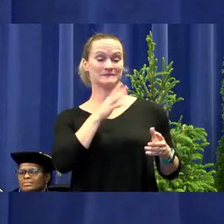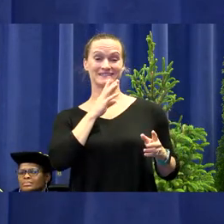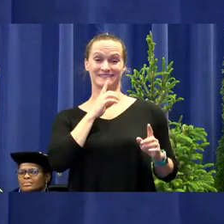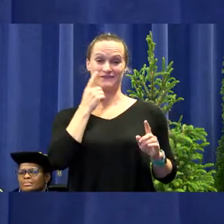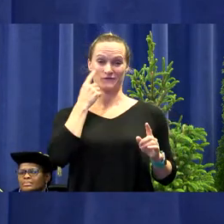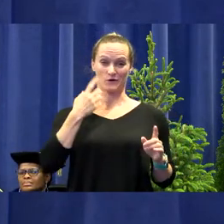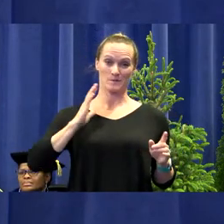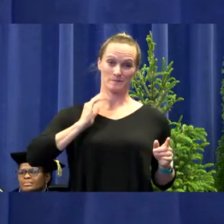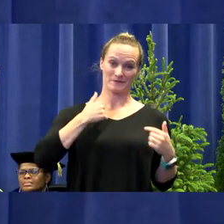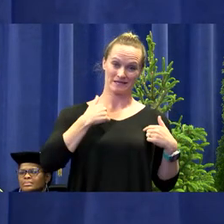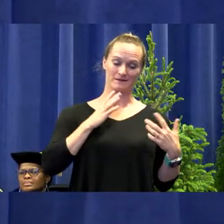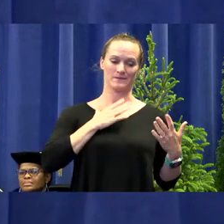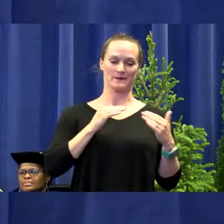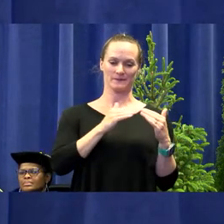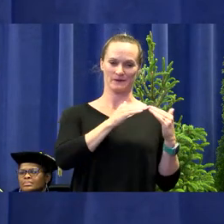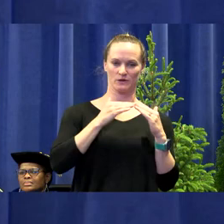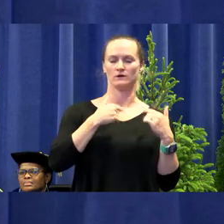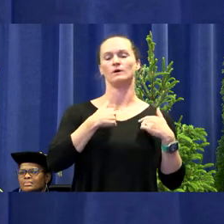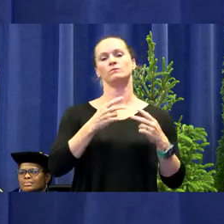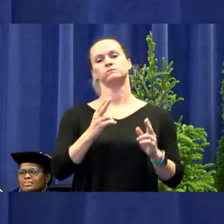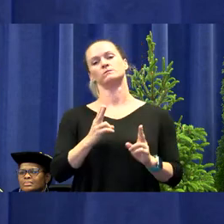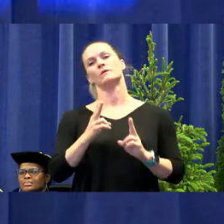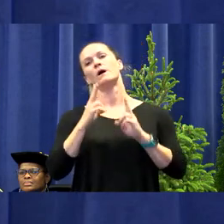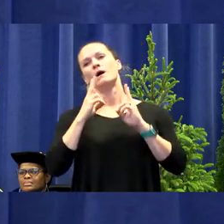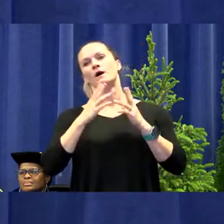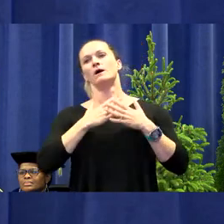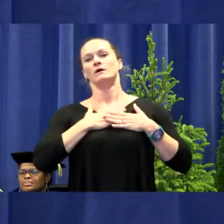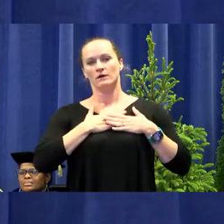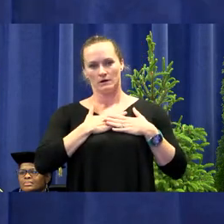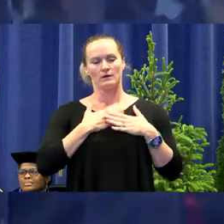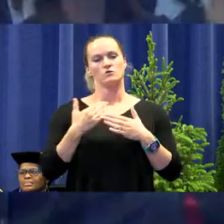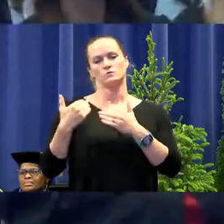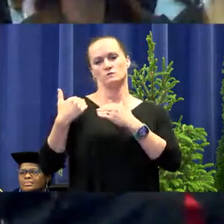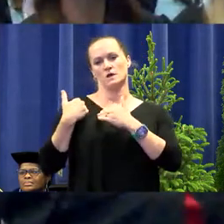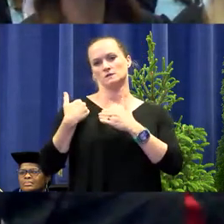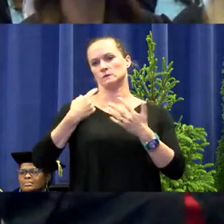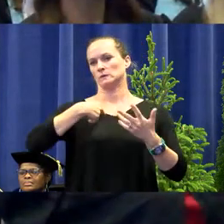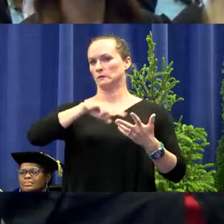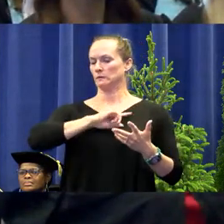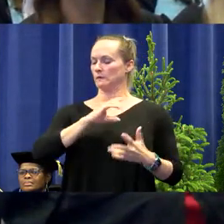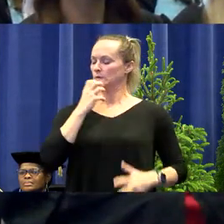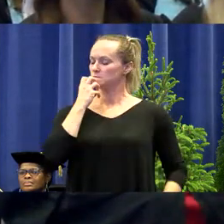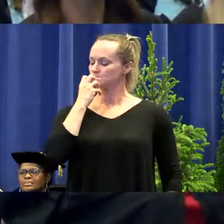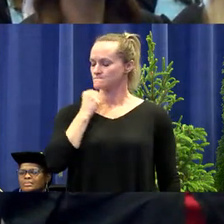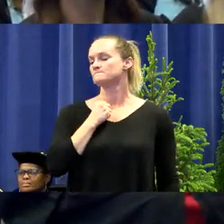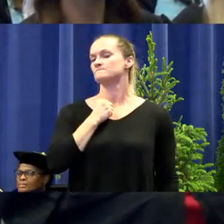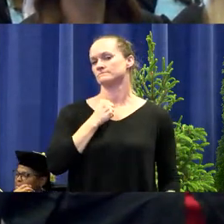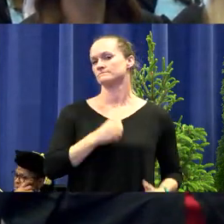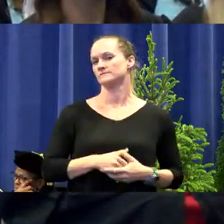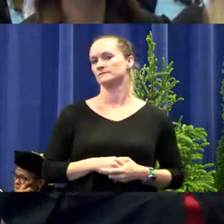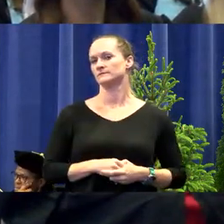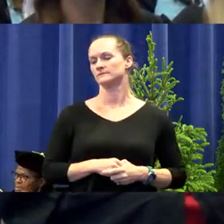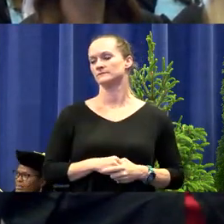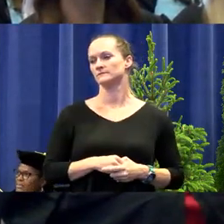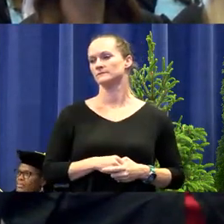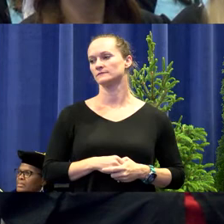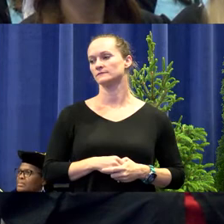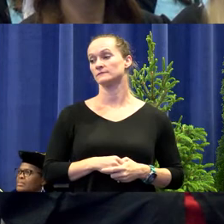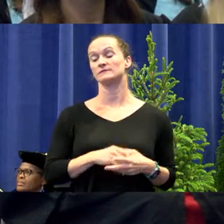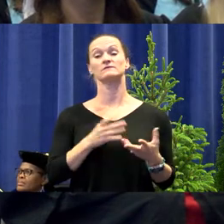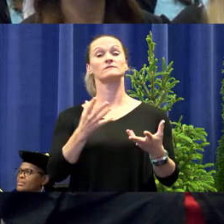is a great honor to serve in this role and responsibility that we take very seriously. In addition